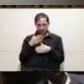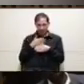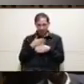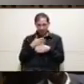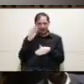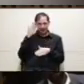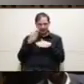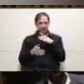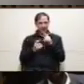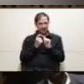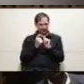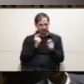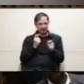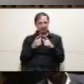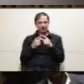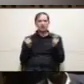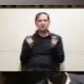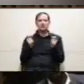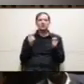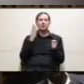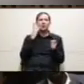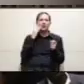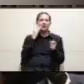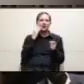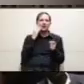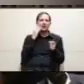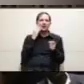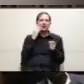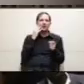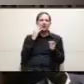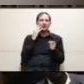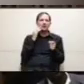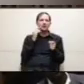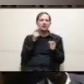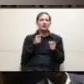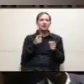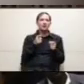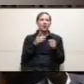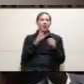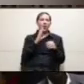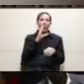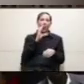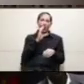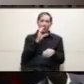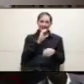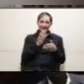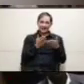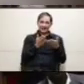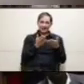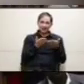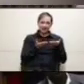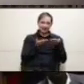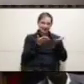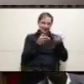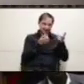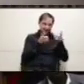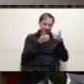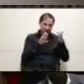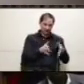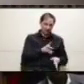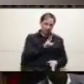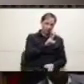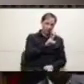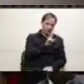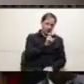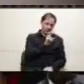ended. Which was when? Just As a give us a corporate tip. services director. Corporate Services Director, which years? 2021